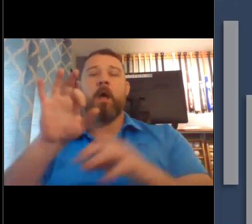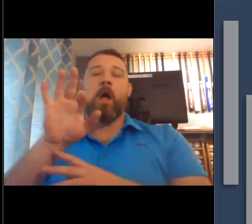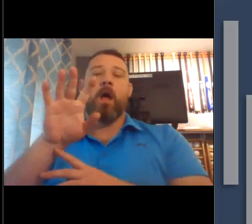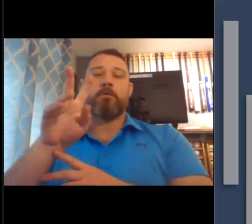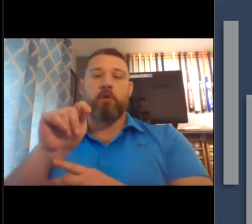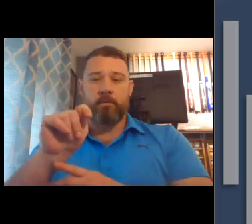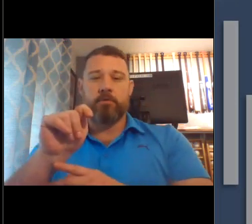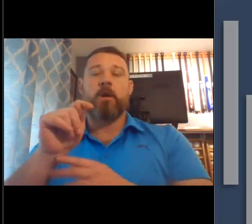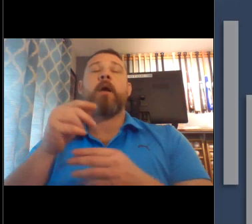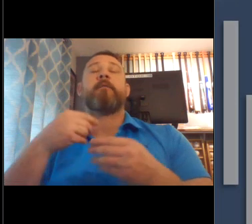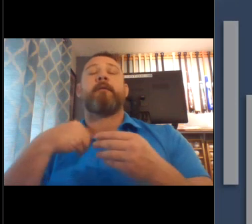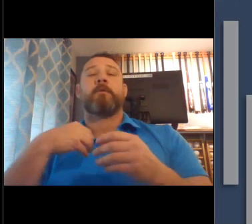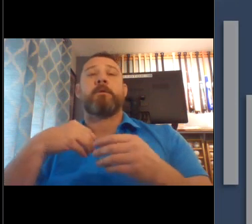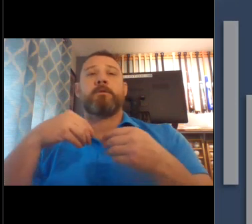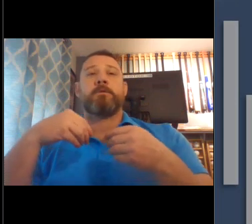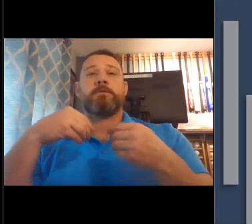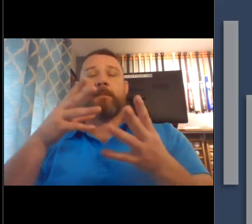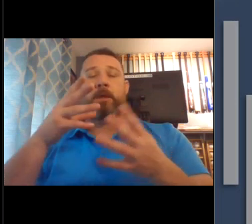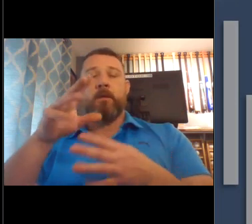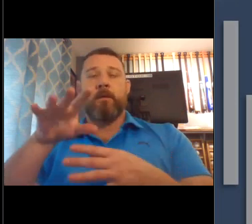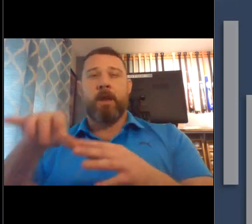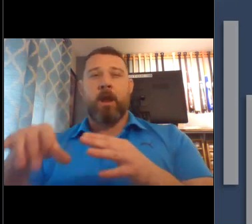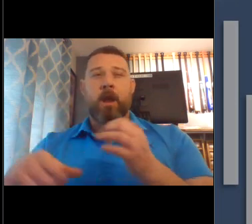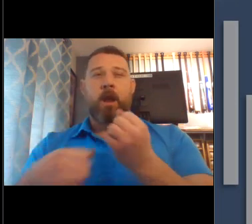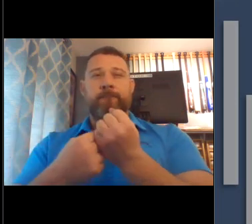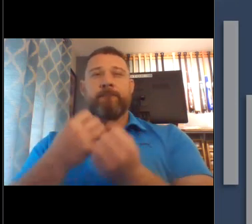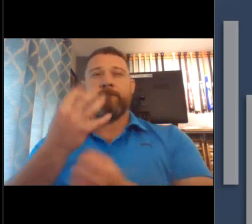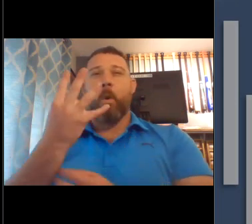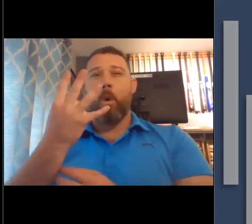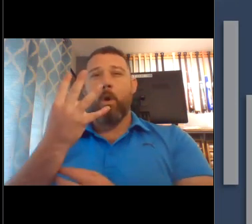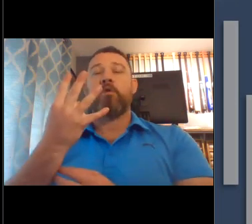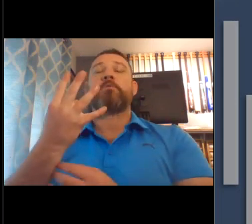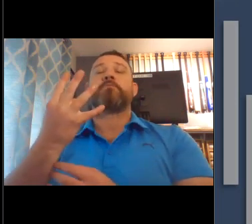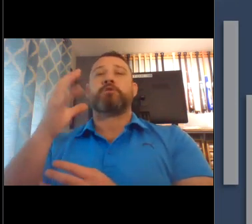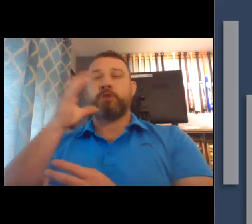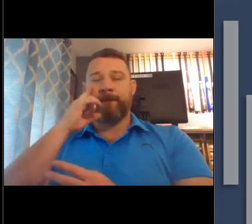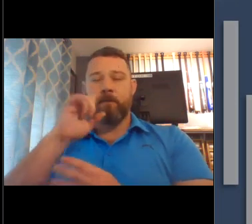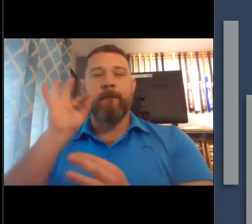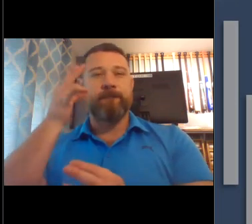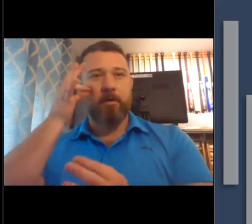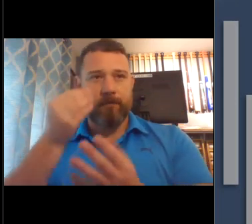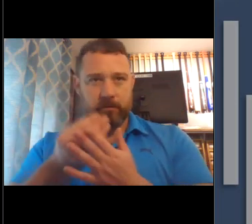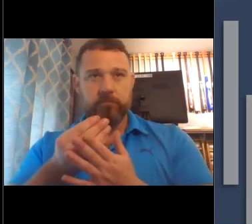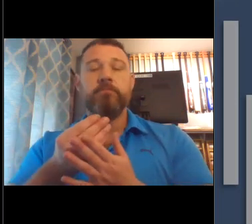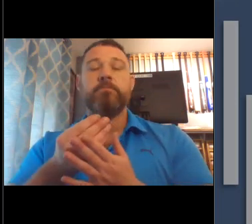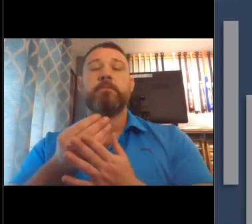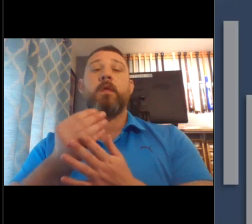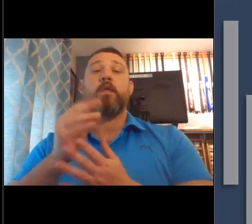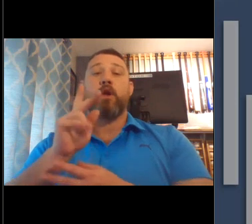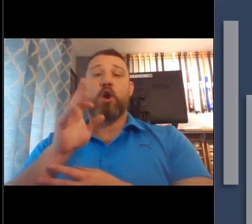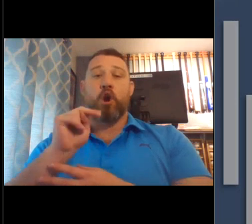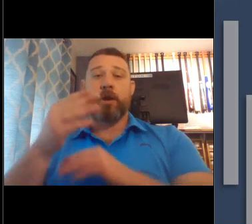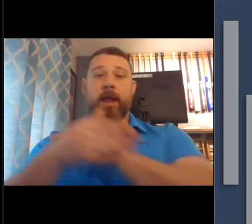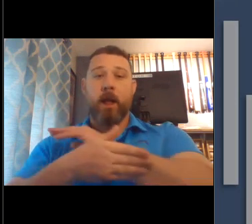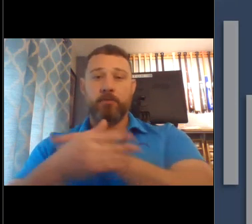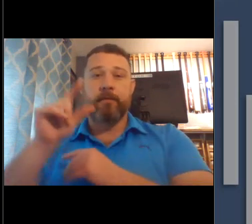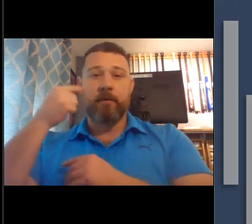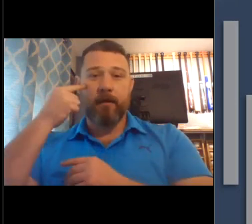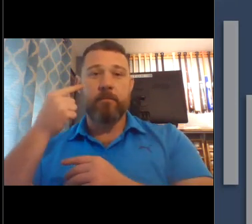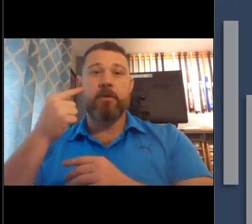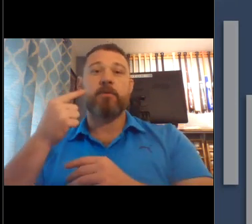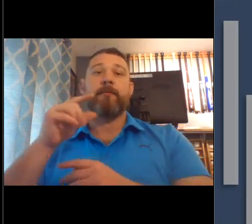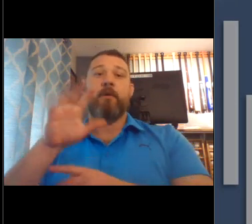support letters on behalf of 4 agencies seeking federal funds. The Kern Council of Governments for their State Route 58